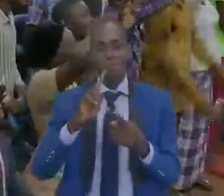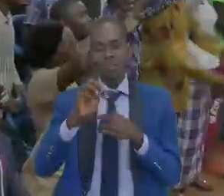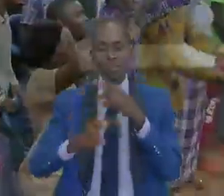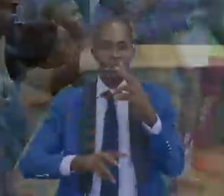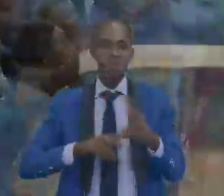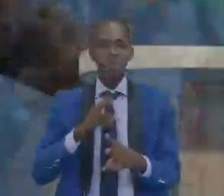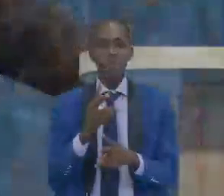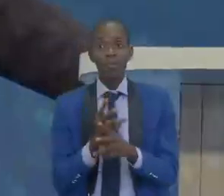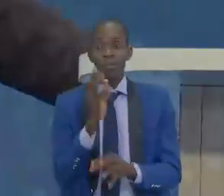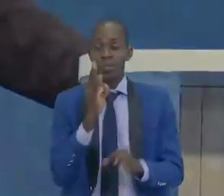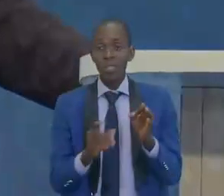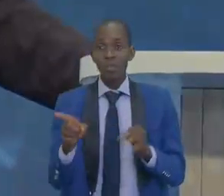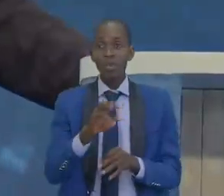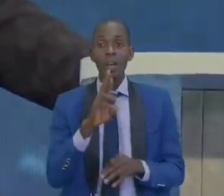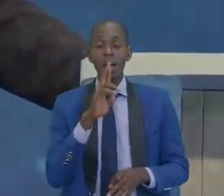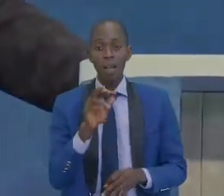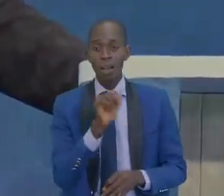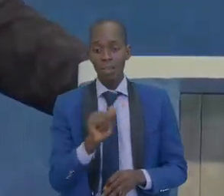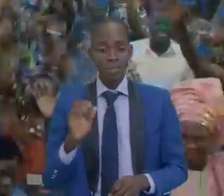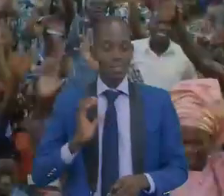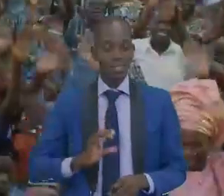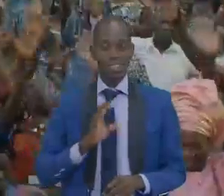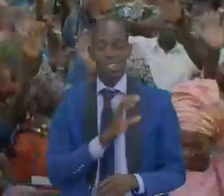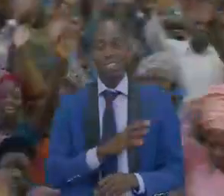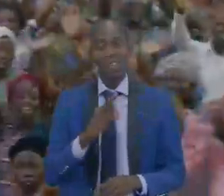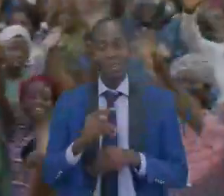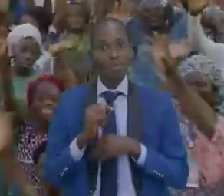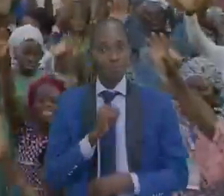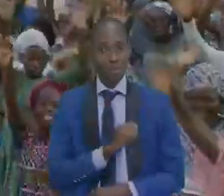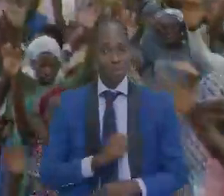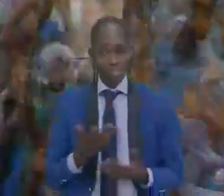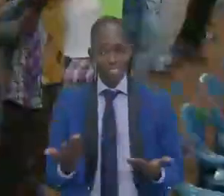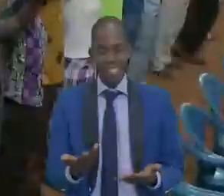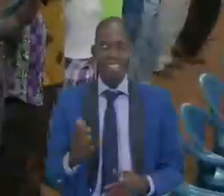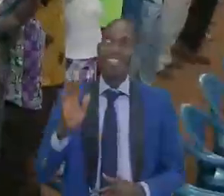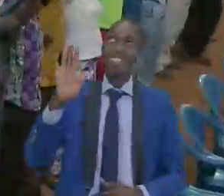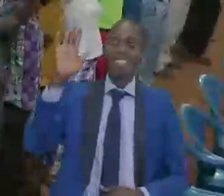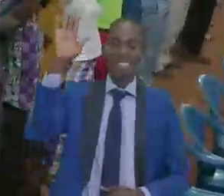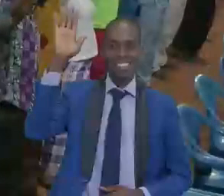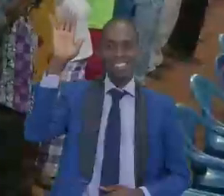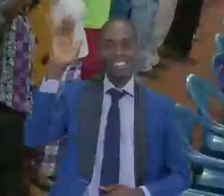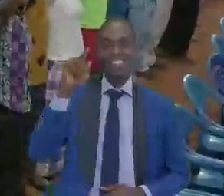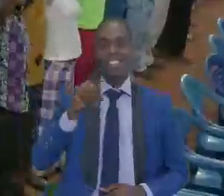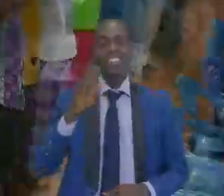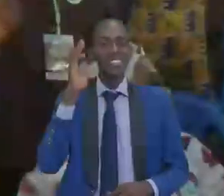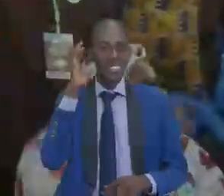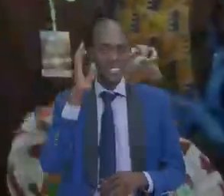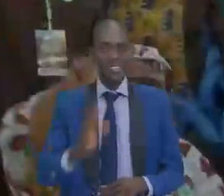If you are Togolese here tonight, where are you? You will be a blessing to the